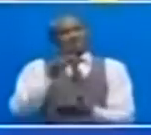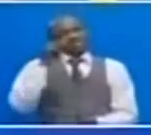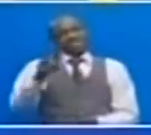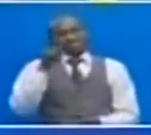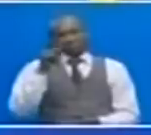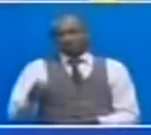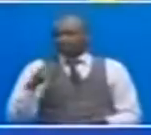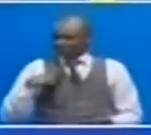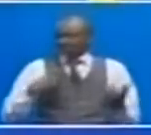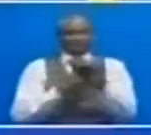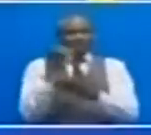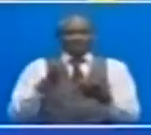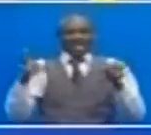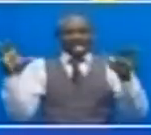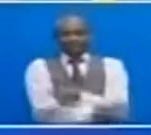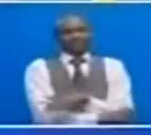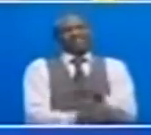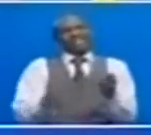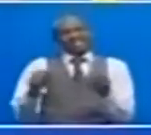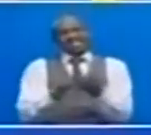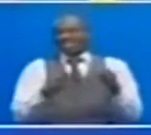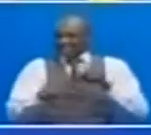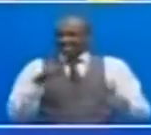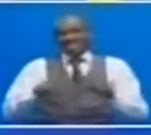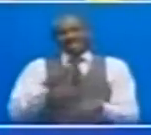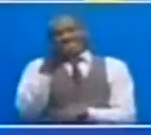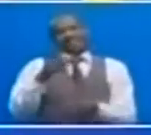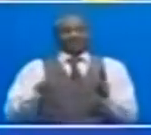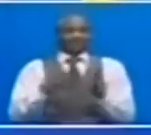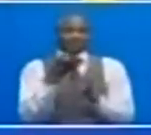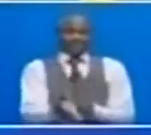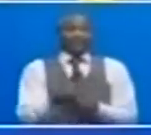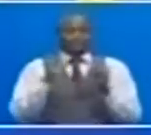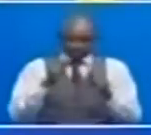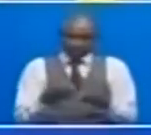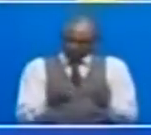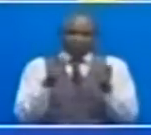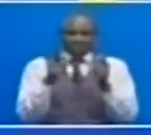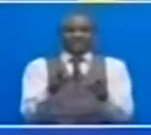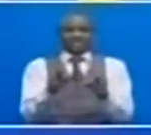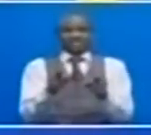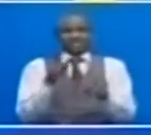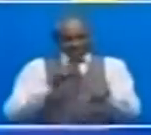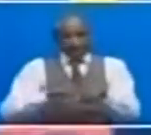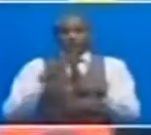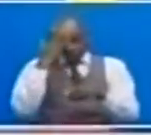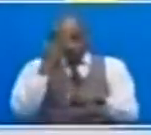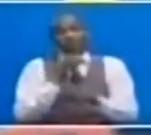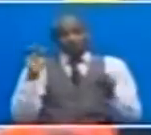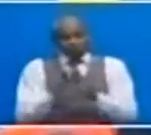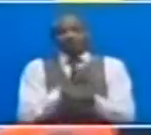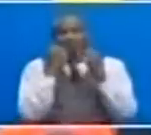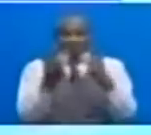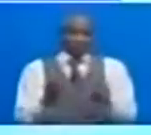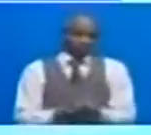definitely amount to economic sabotage and is a matter that we would address comprehensively upon receiving the full information.